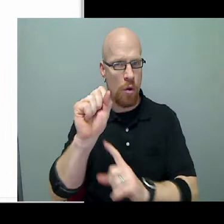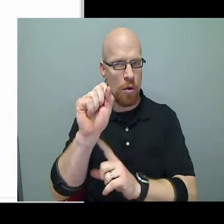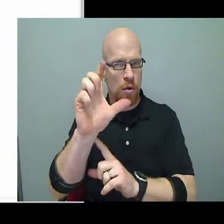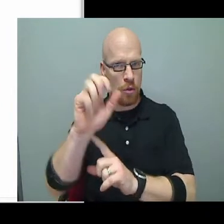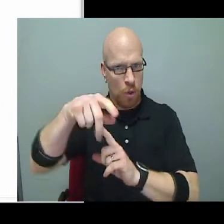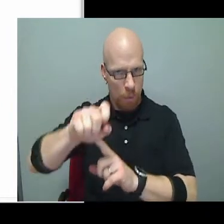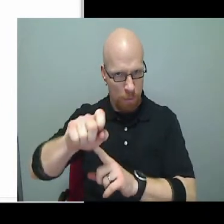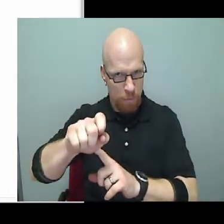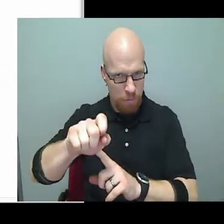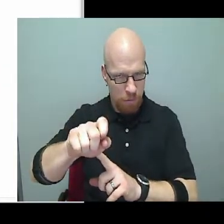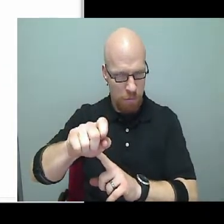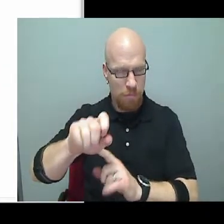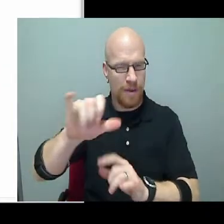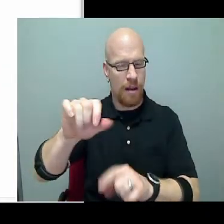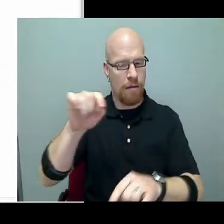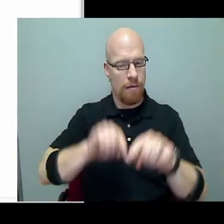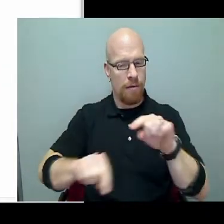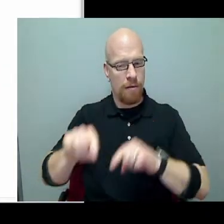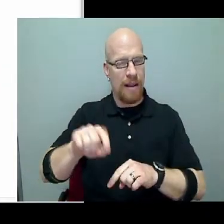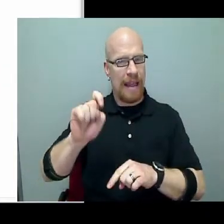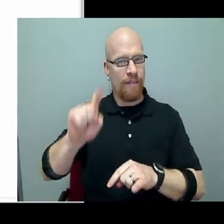slope.